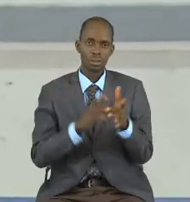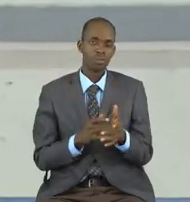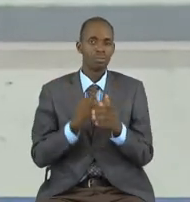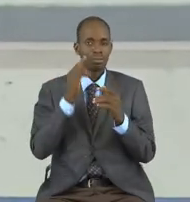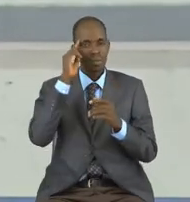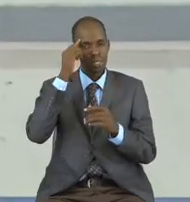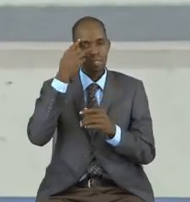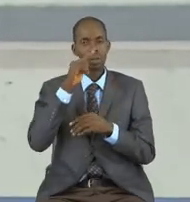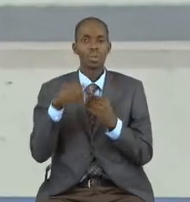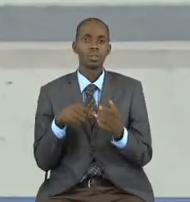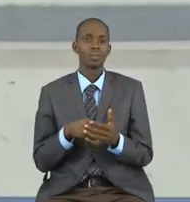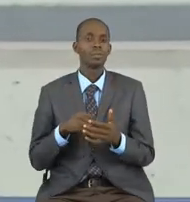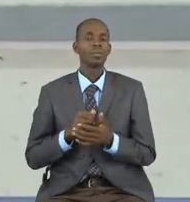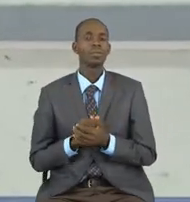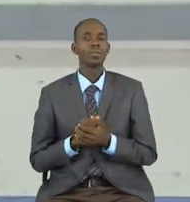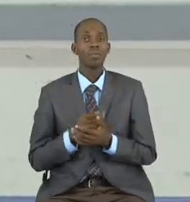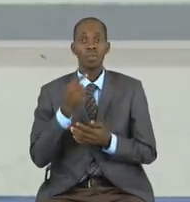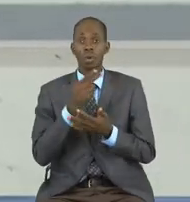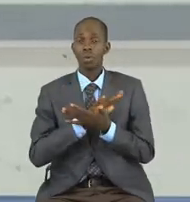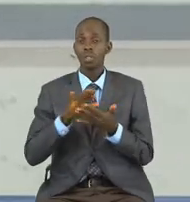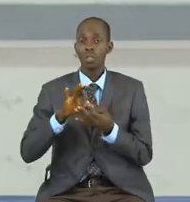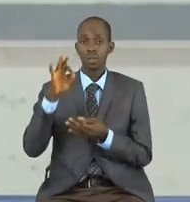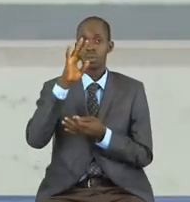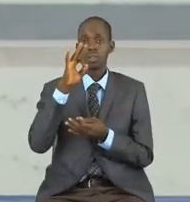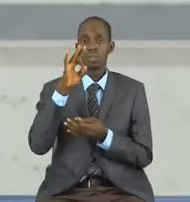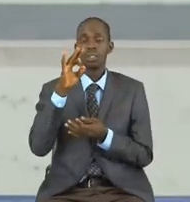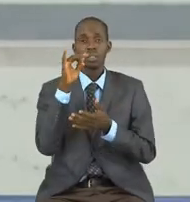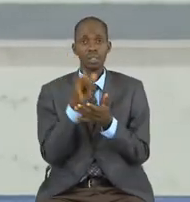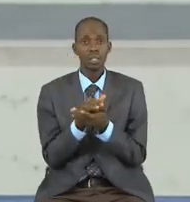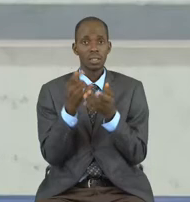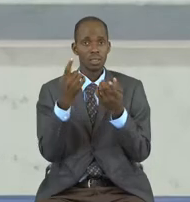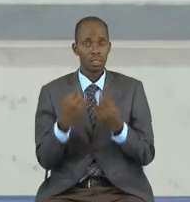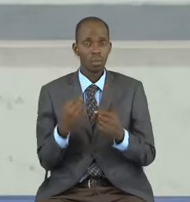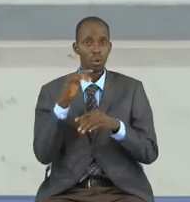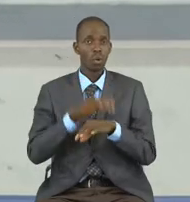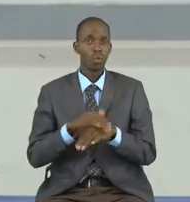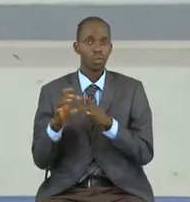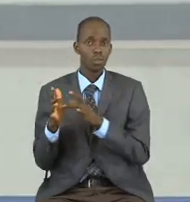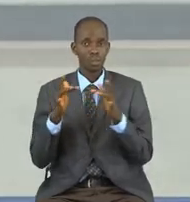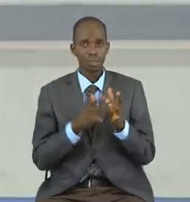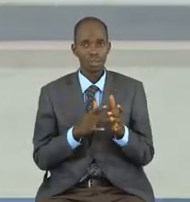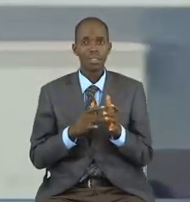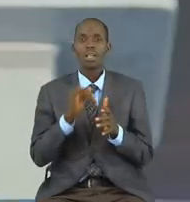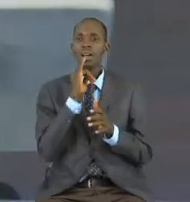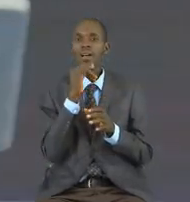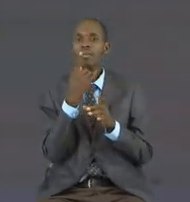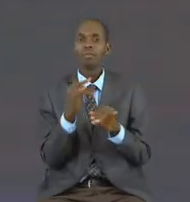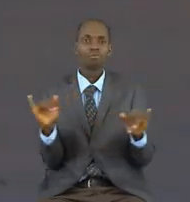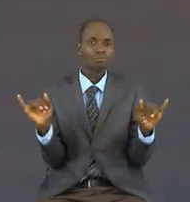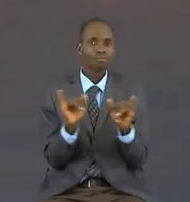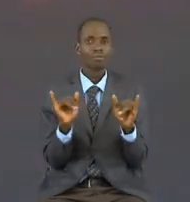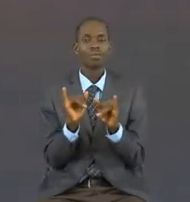that. The Holy Ghost that came upon Jesus is the same